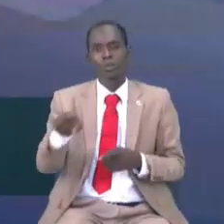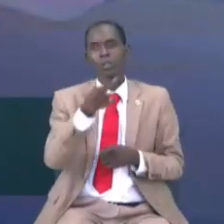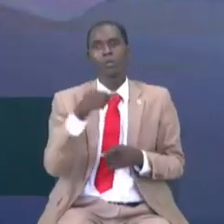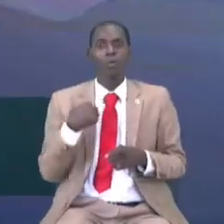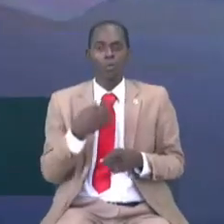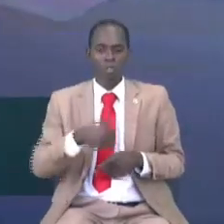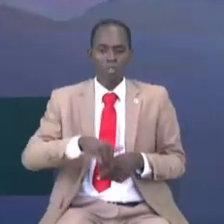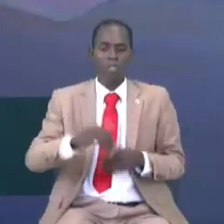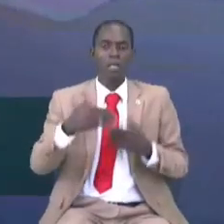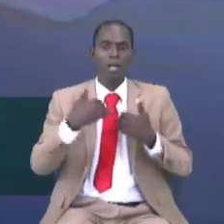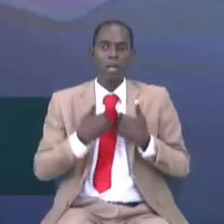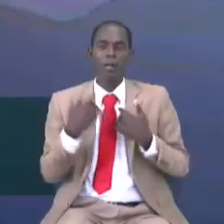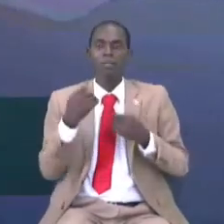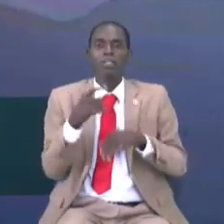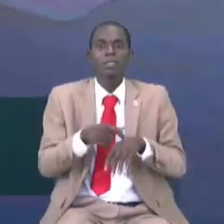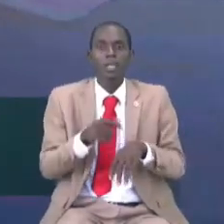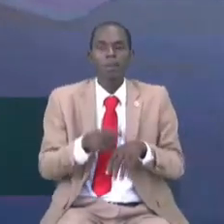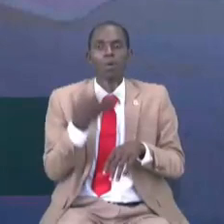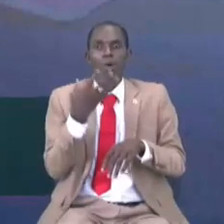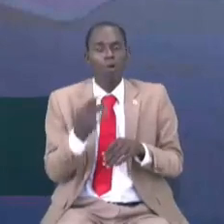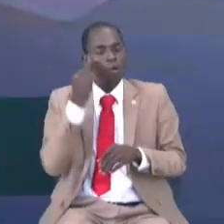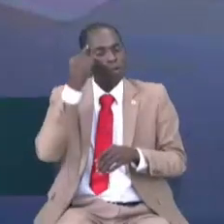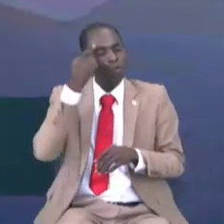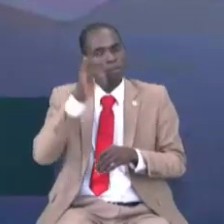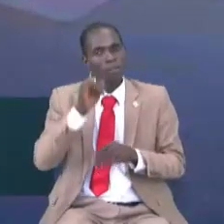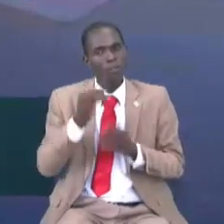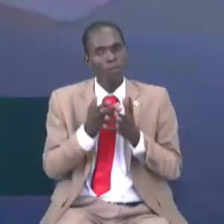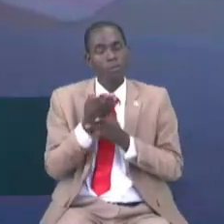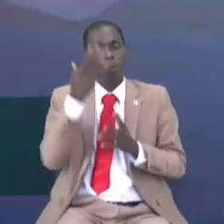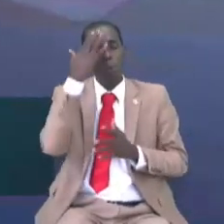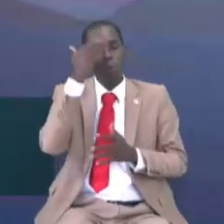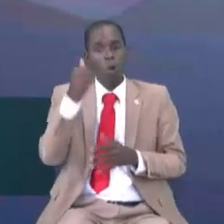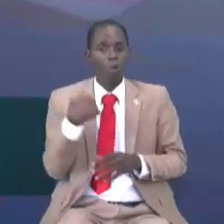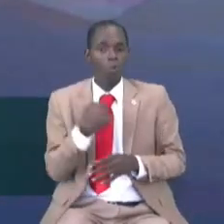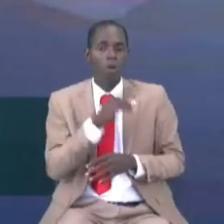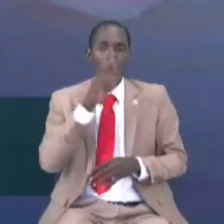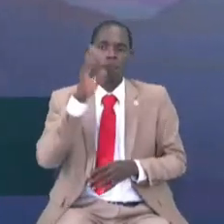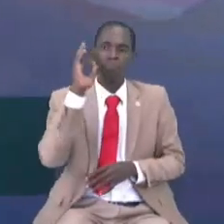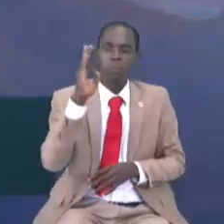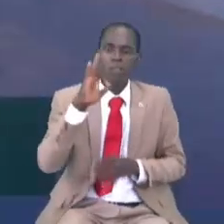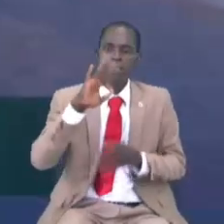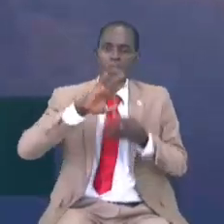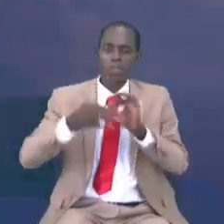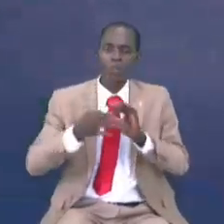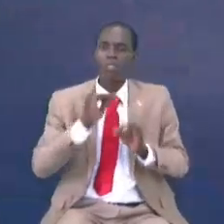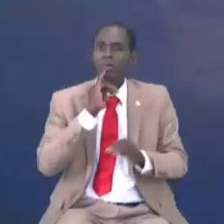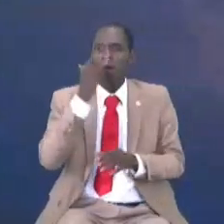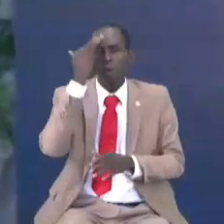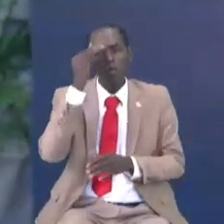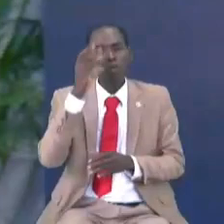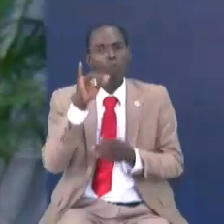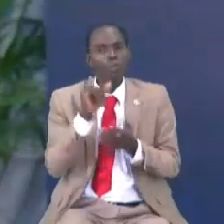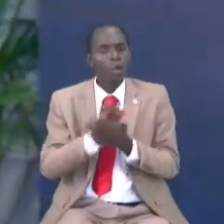is so that all flesh should see the salvation of the Lord. Look at